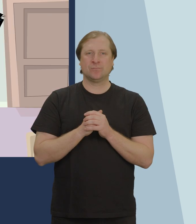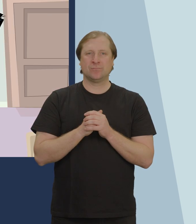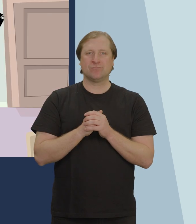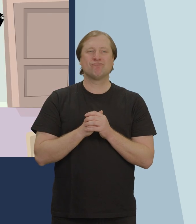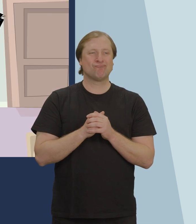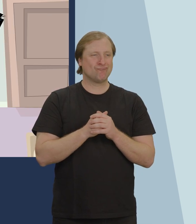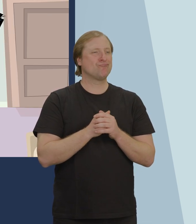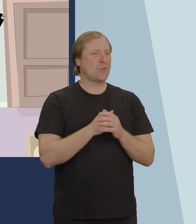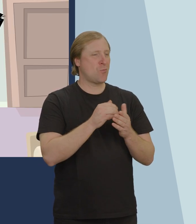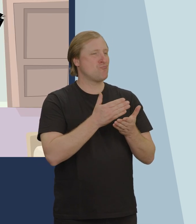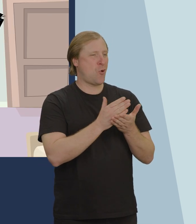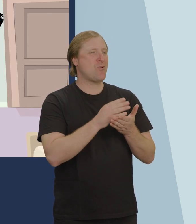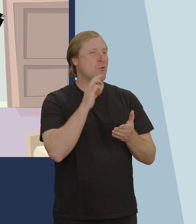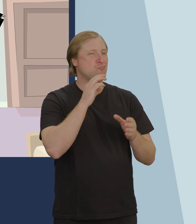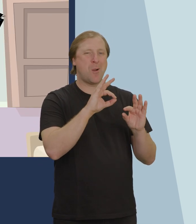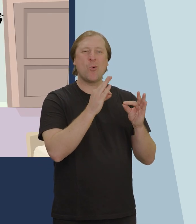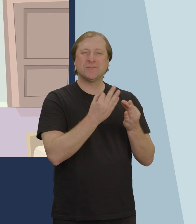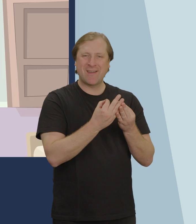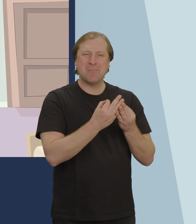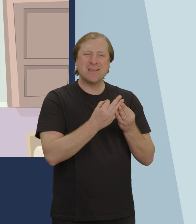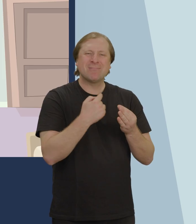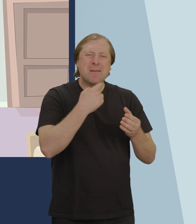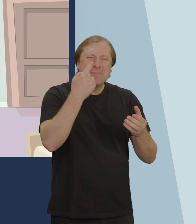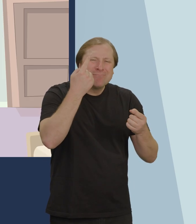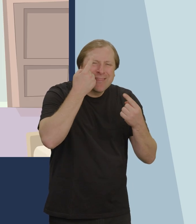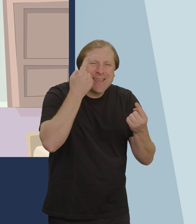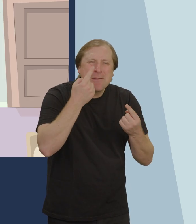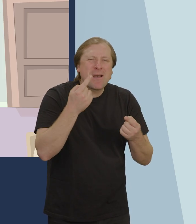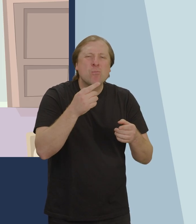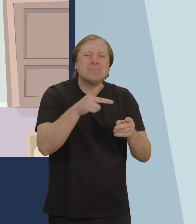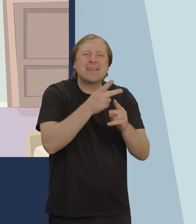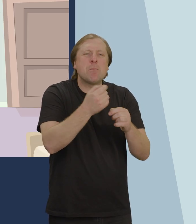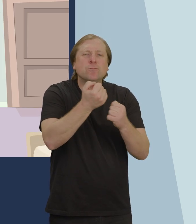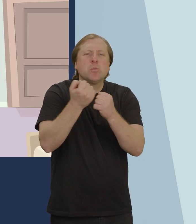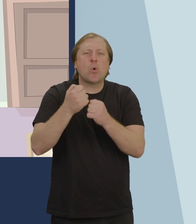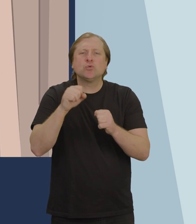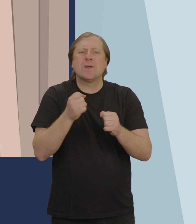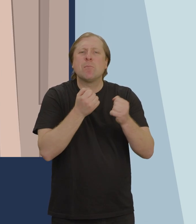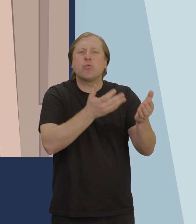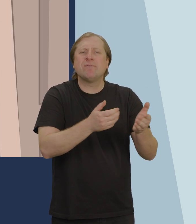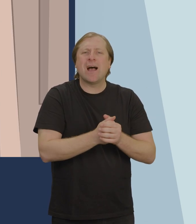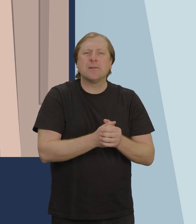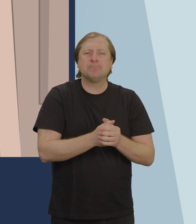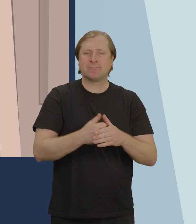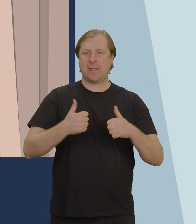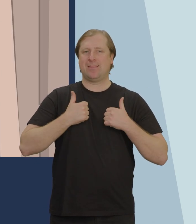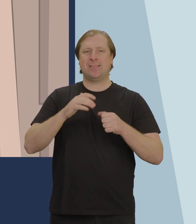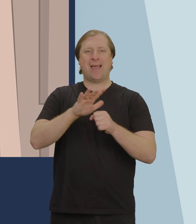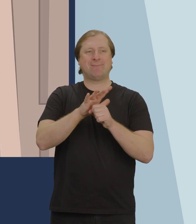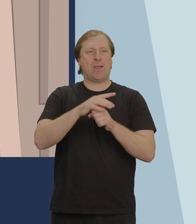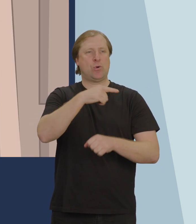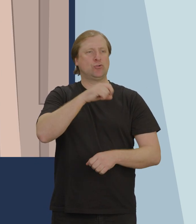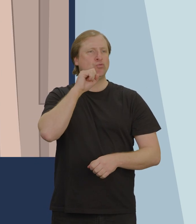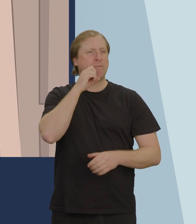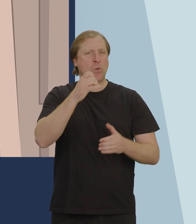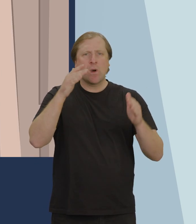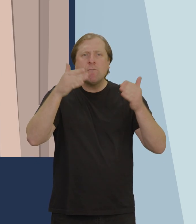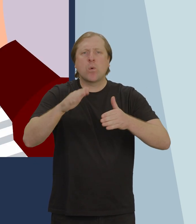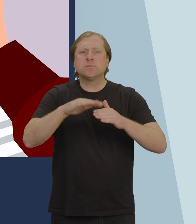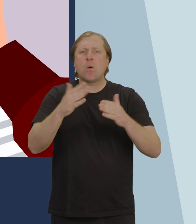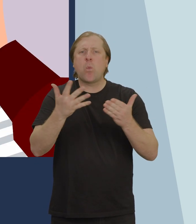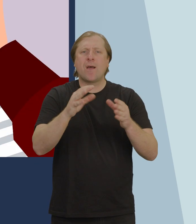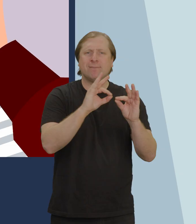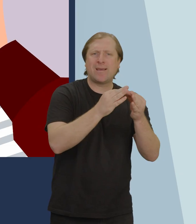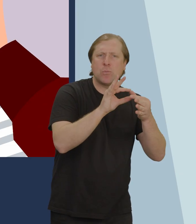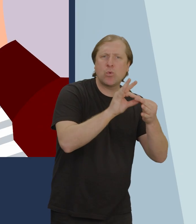Okay, Ramos fam, I got a sneak peek from Mom, so I started thinking about what supports we could provide. Sounds like the life areas Sofia wants to focus on